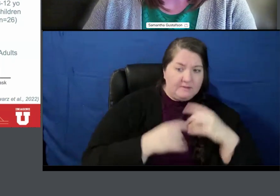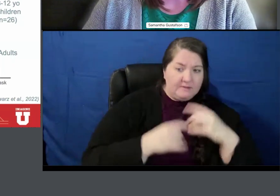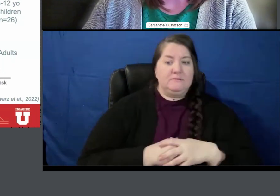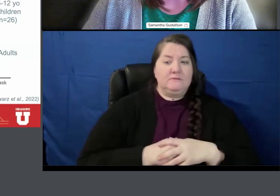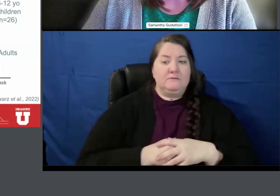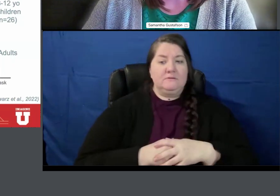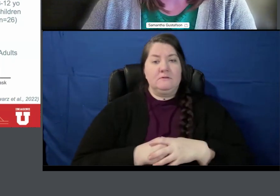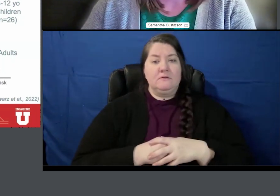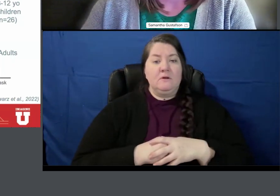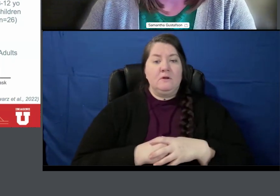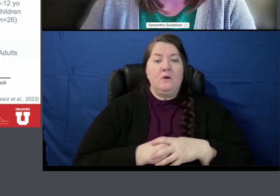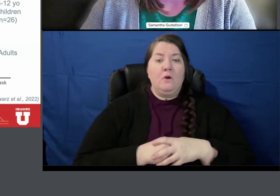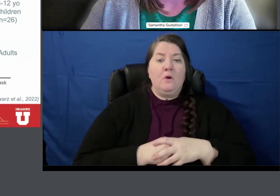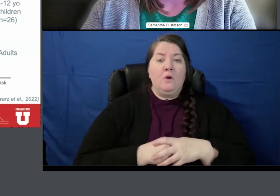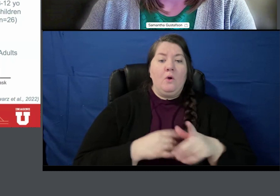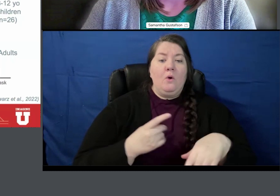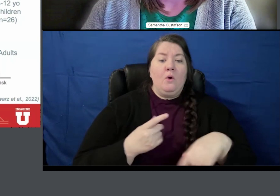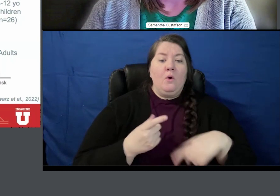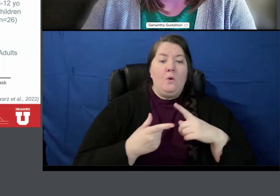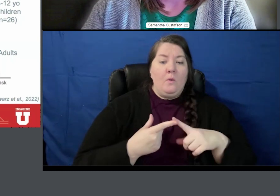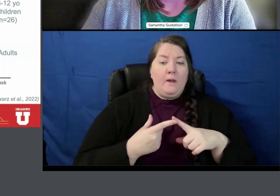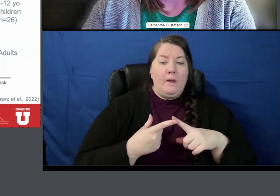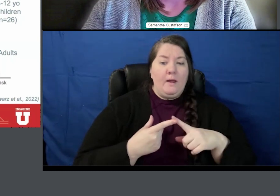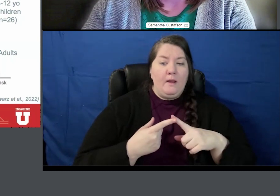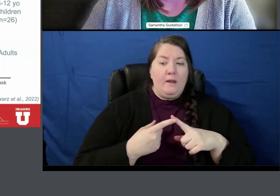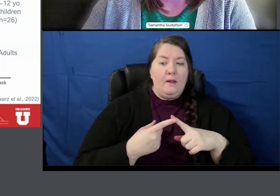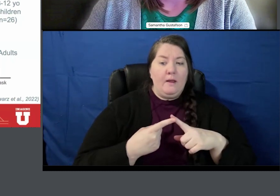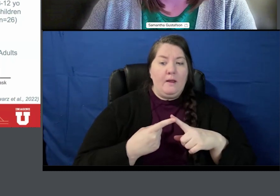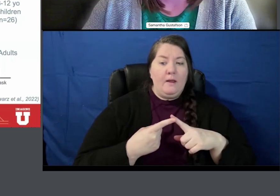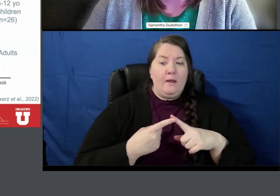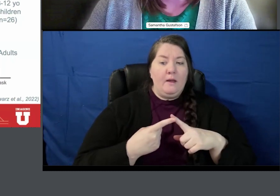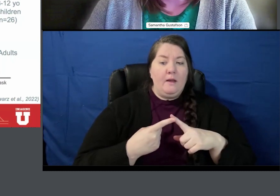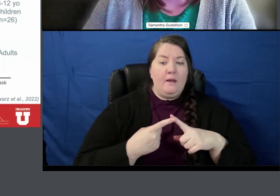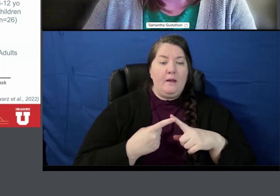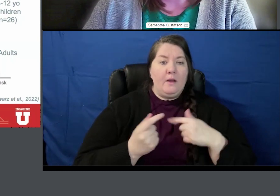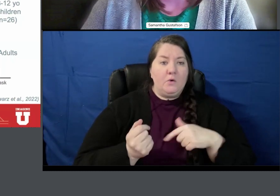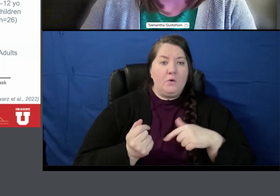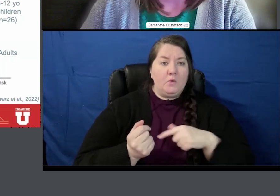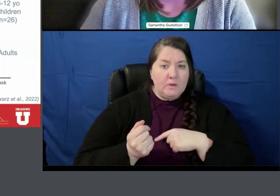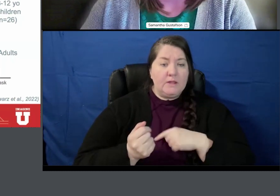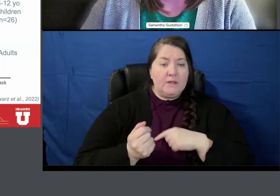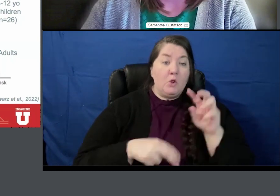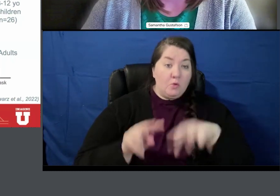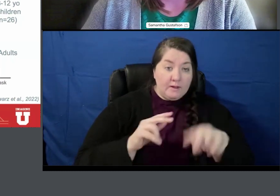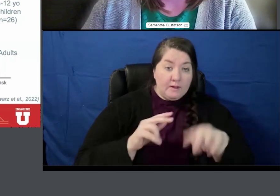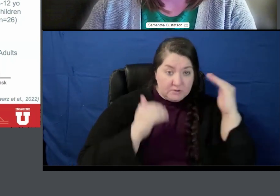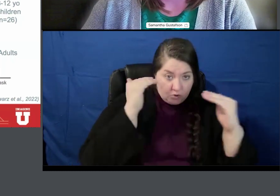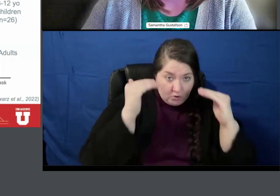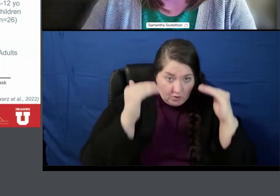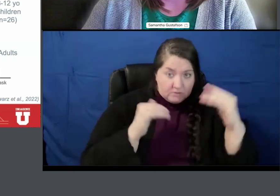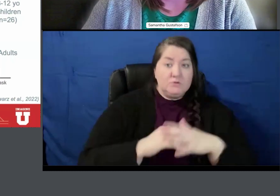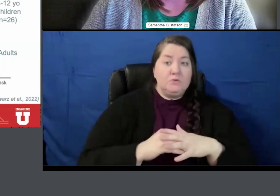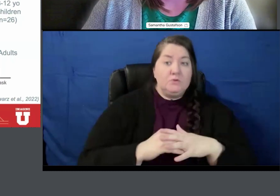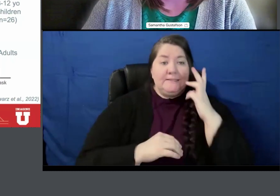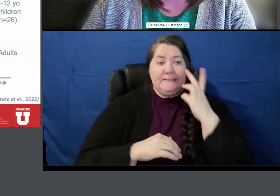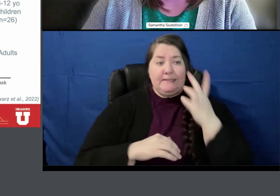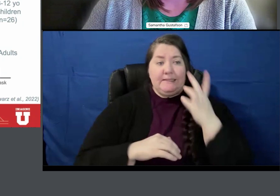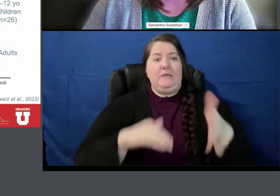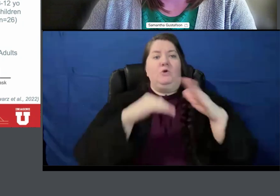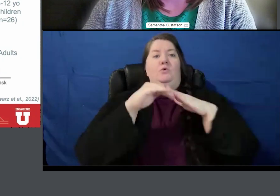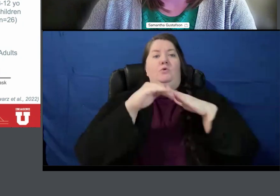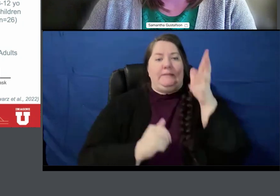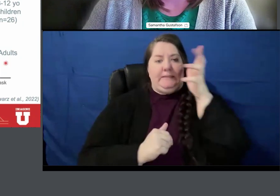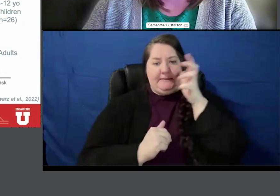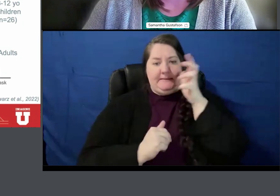And when we look at children or when we look at adults, we see an increase in listening